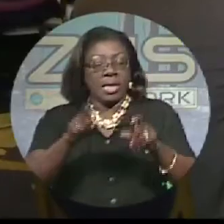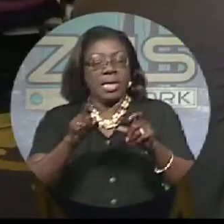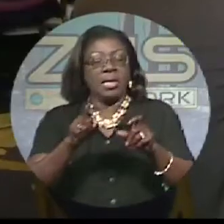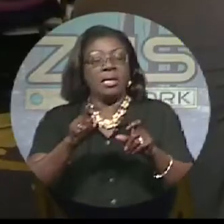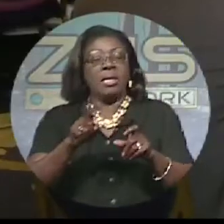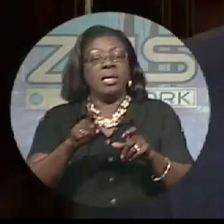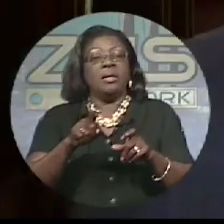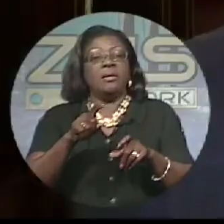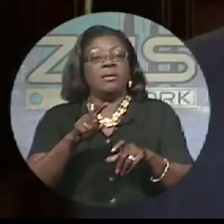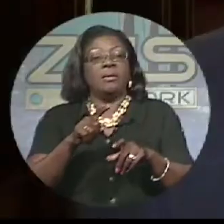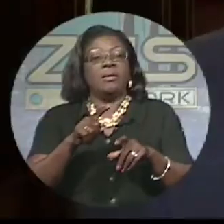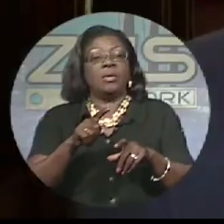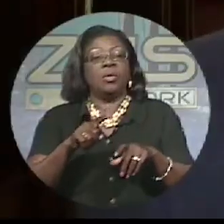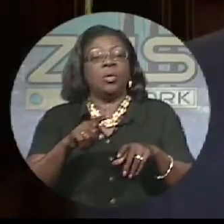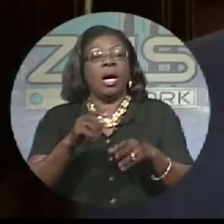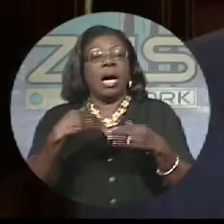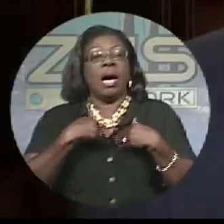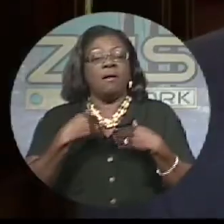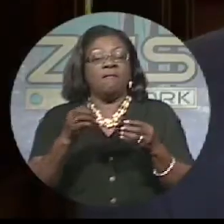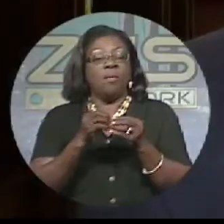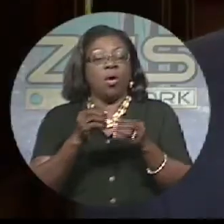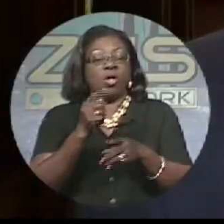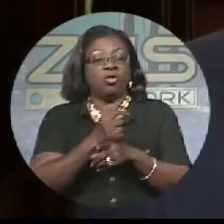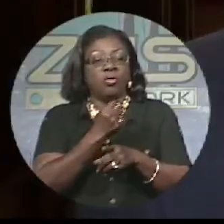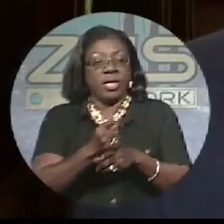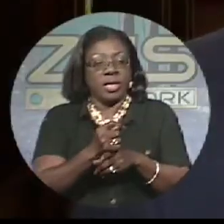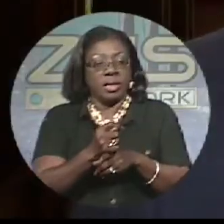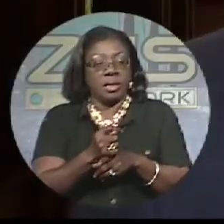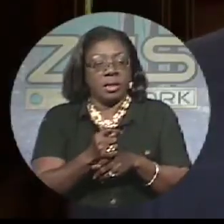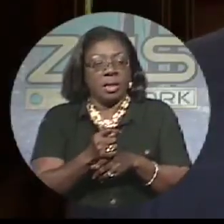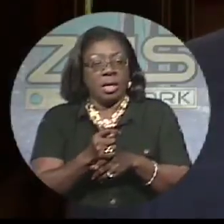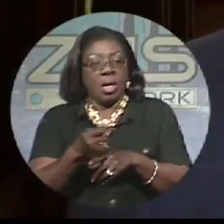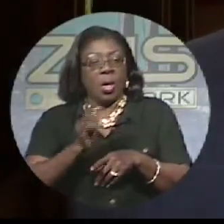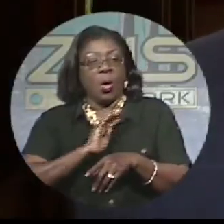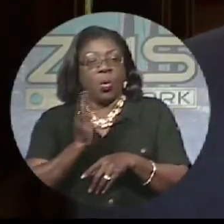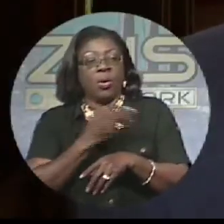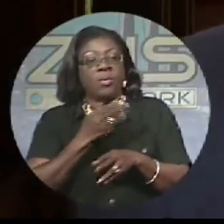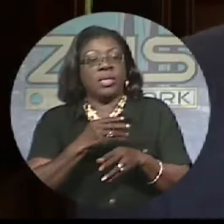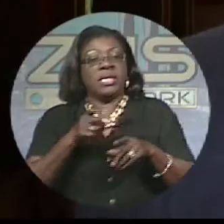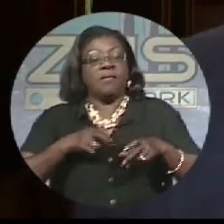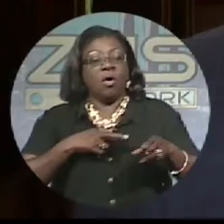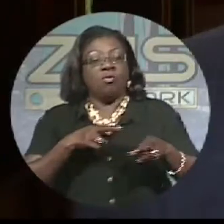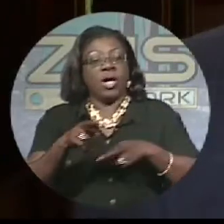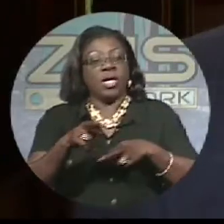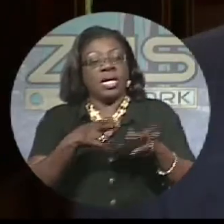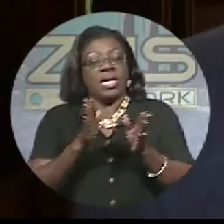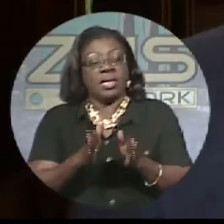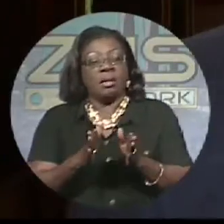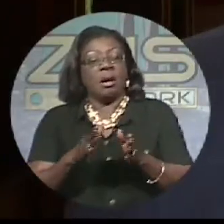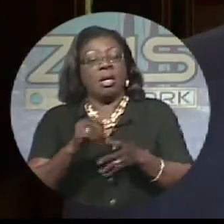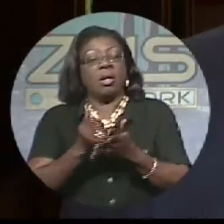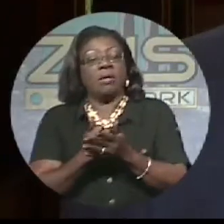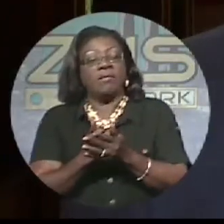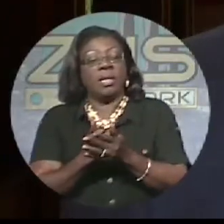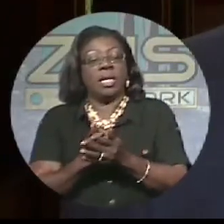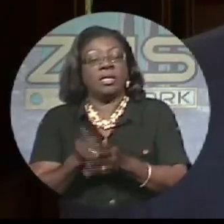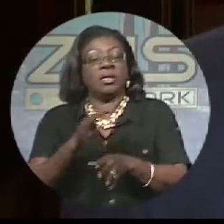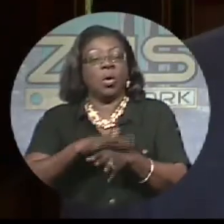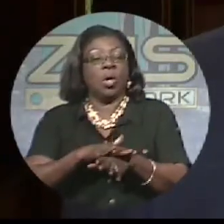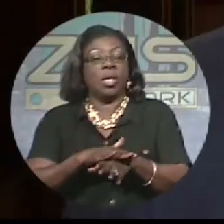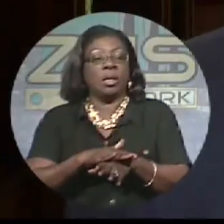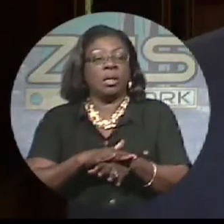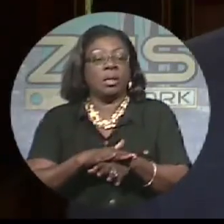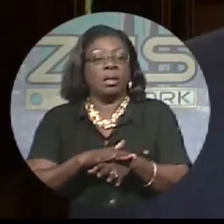officers critical. I do know that certainly in the role as a former regulator, a lot of reliance was placed on